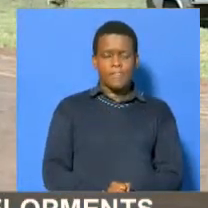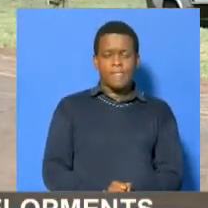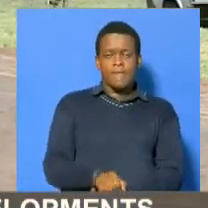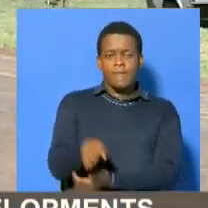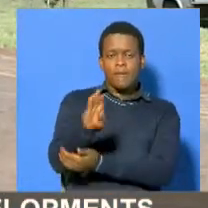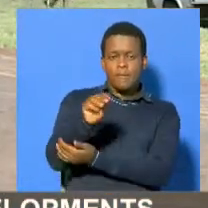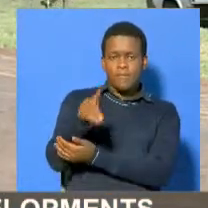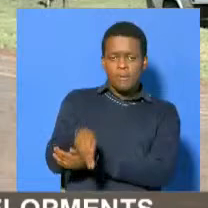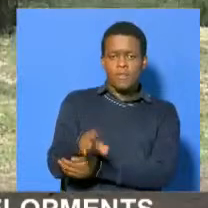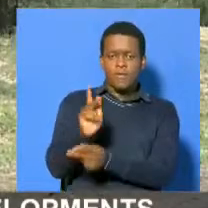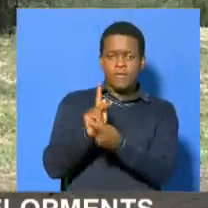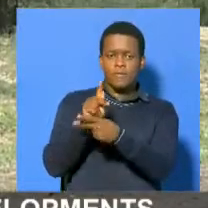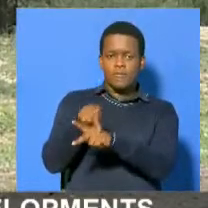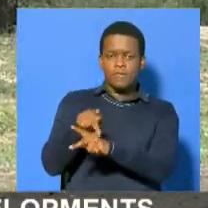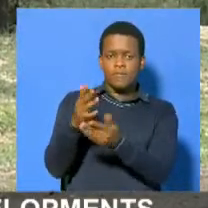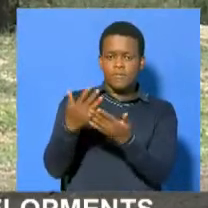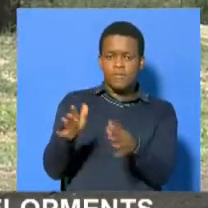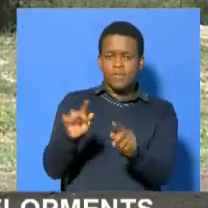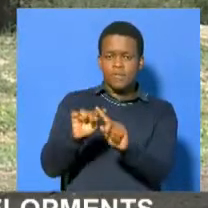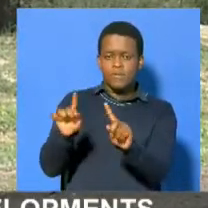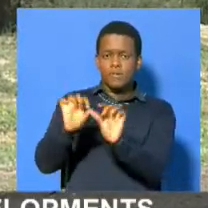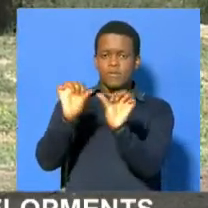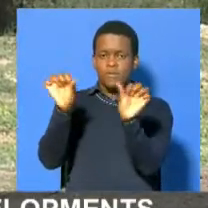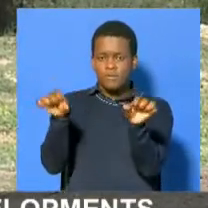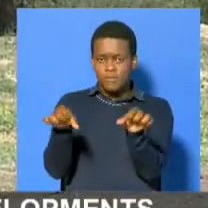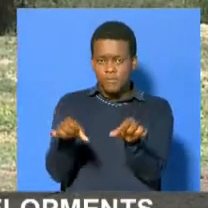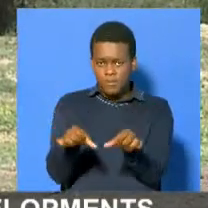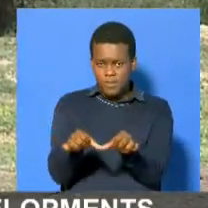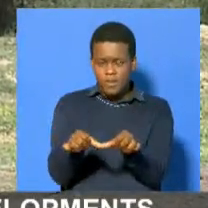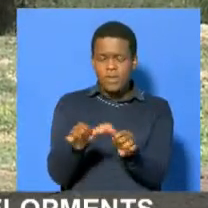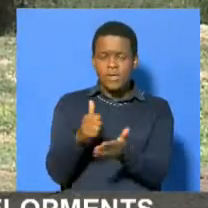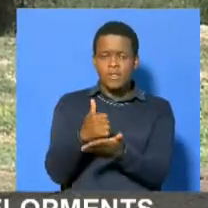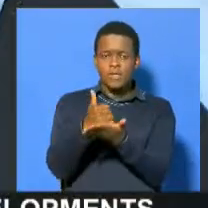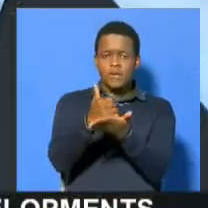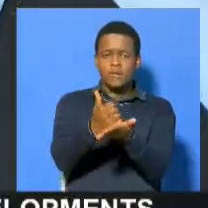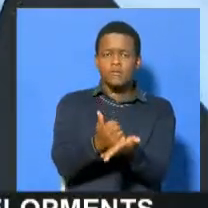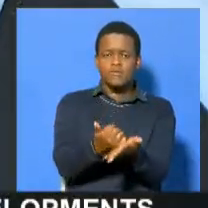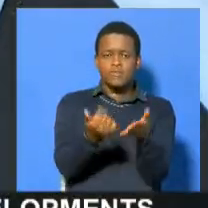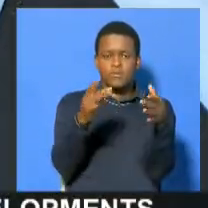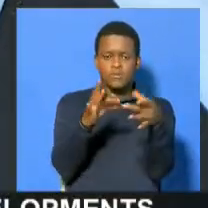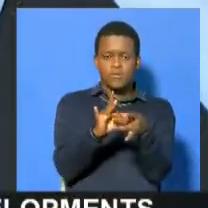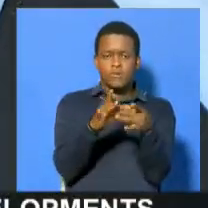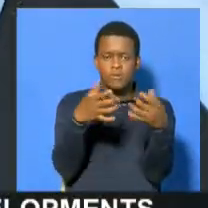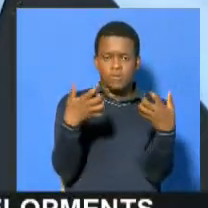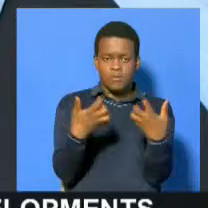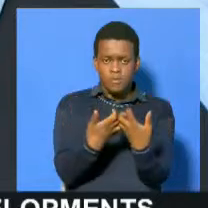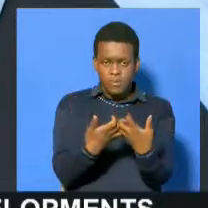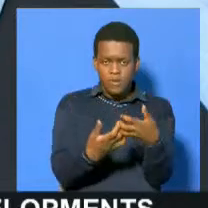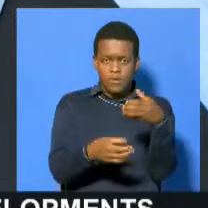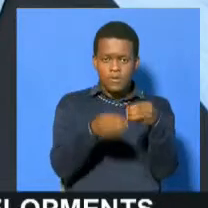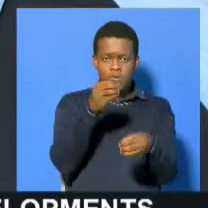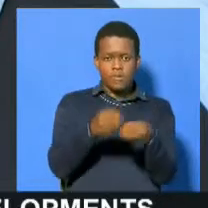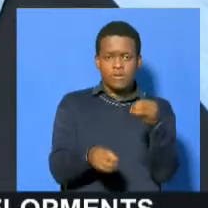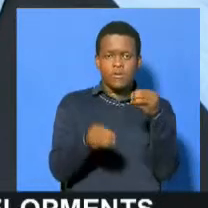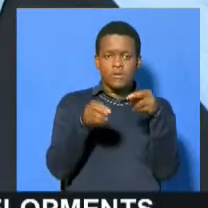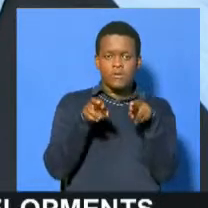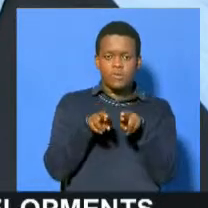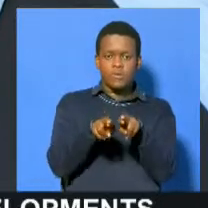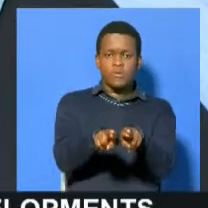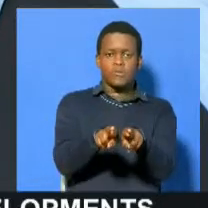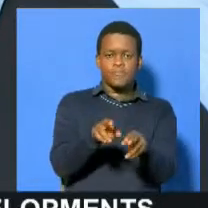their village, especially the connection of electricity and the ongoing road maintenance works. Re temogetse gore nyame